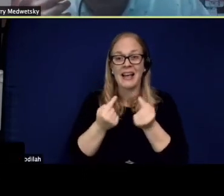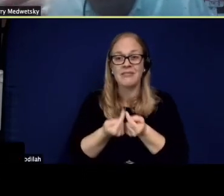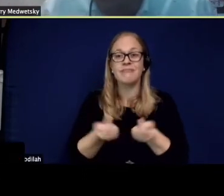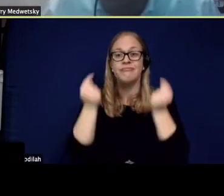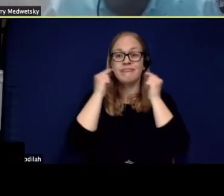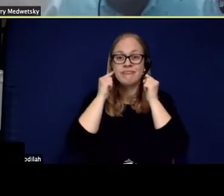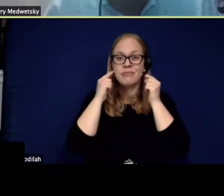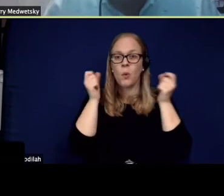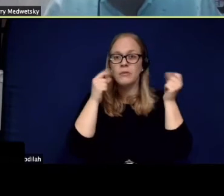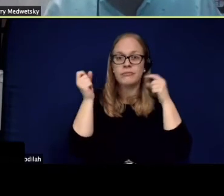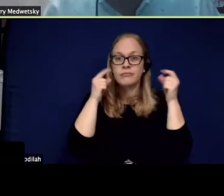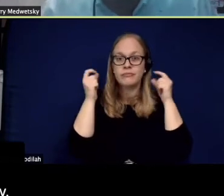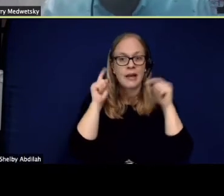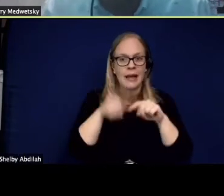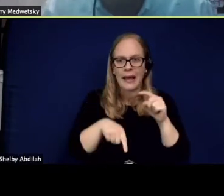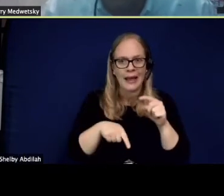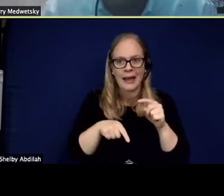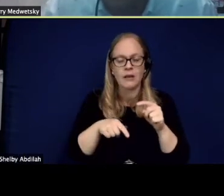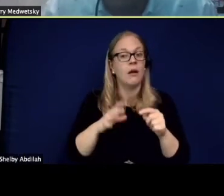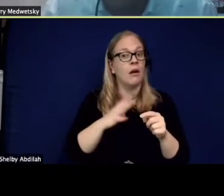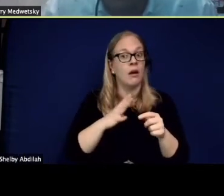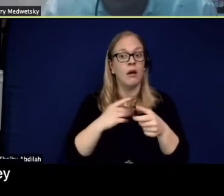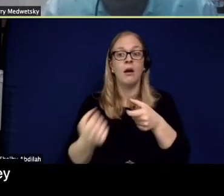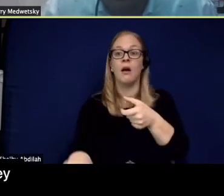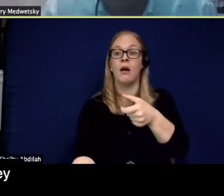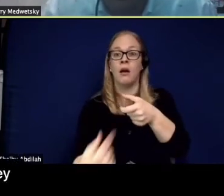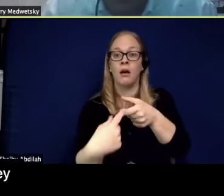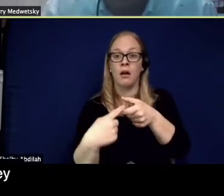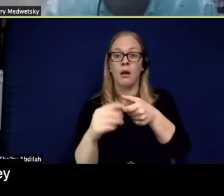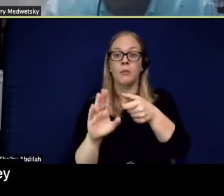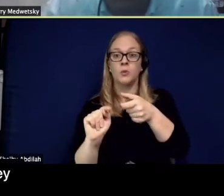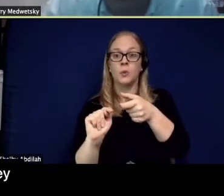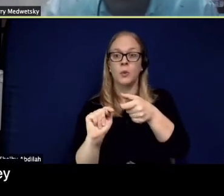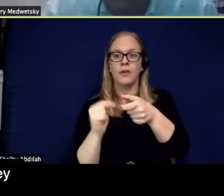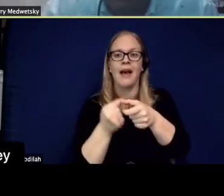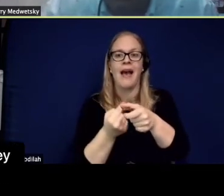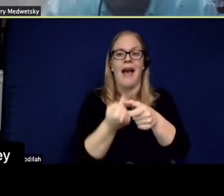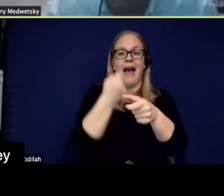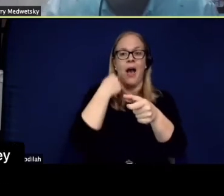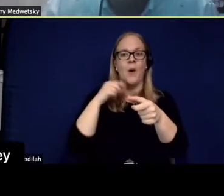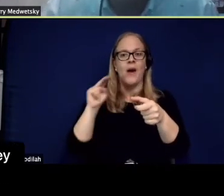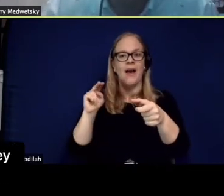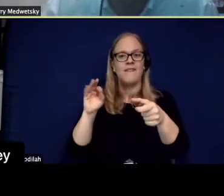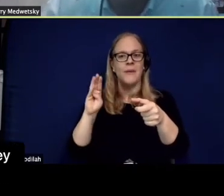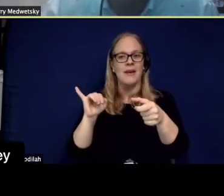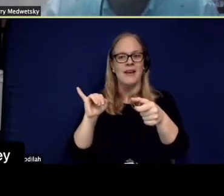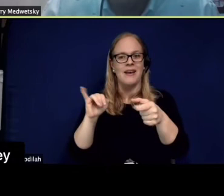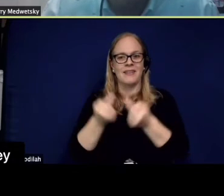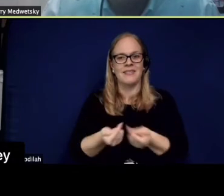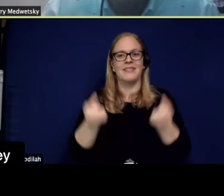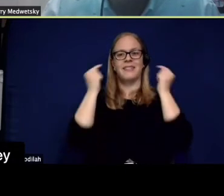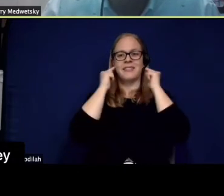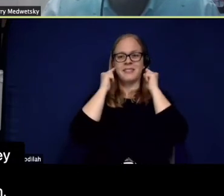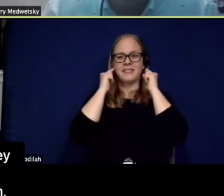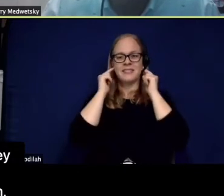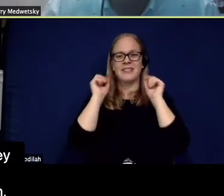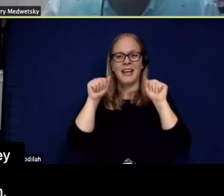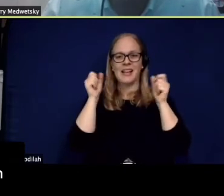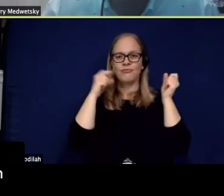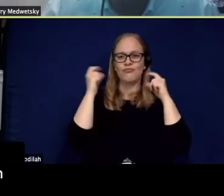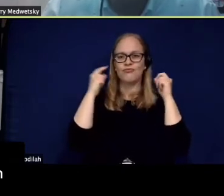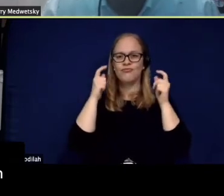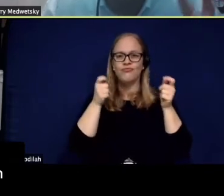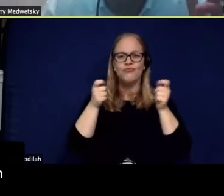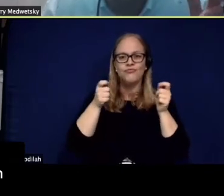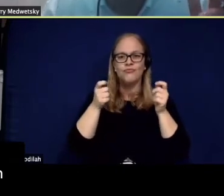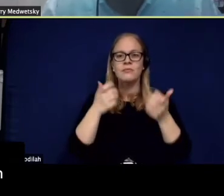communicate each other. So they used this near field magnetic induction, a different mode of transmission, which then you could then be able